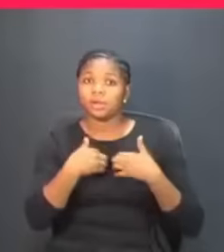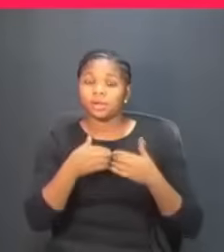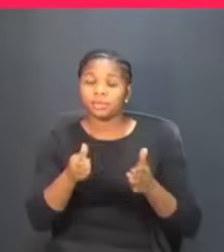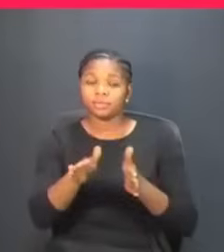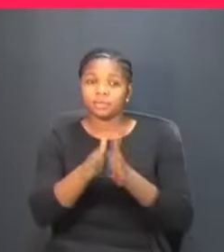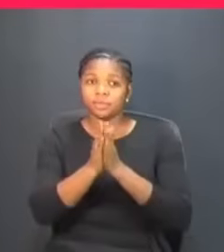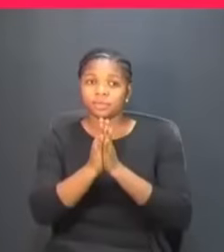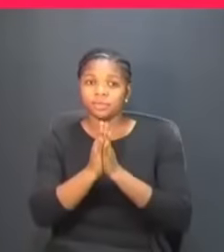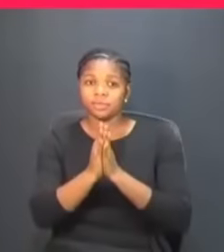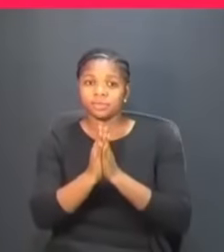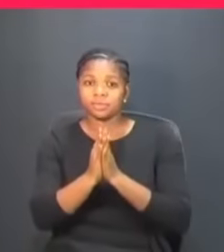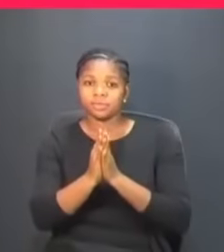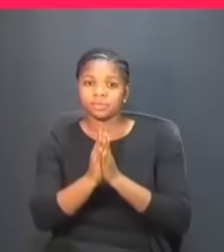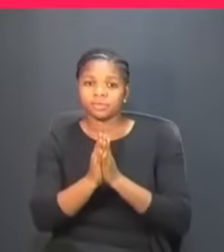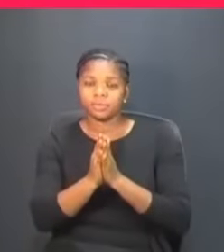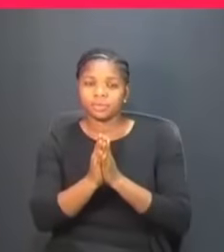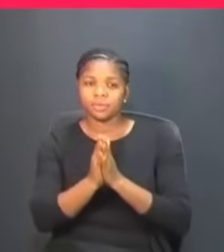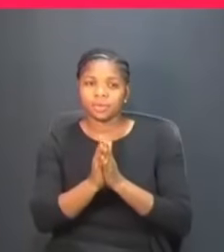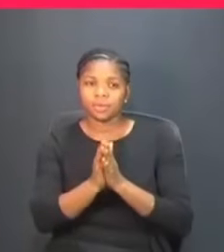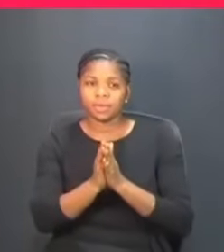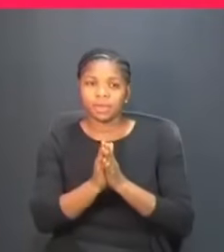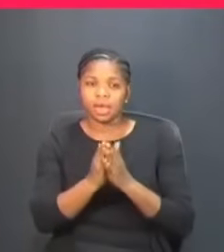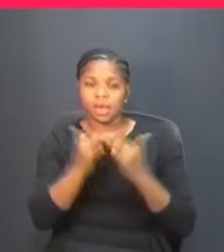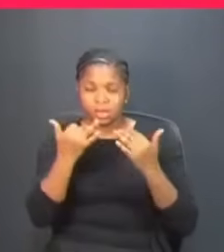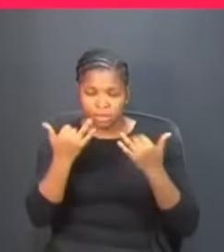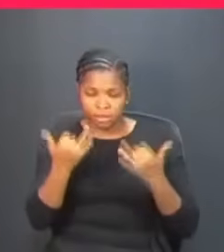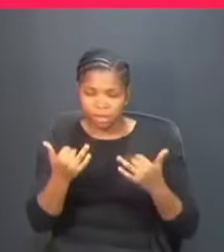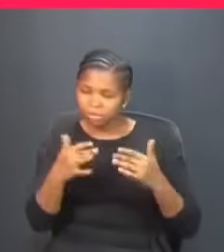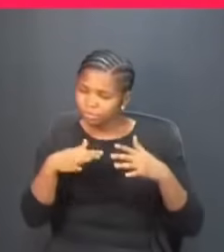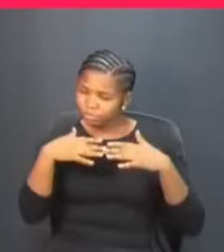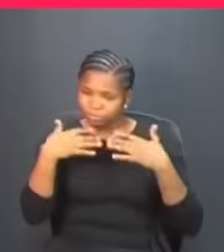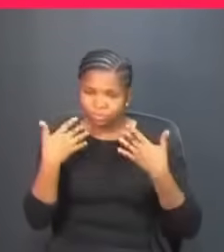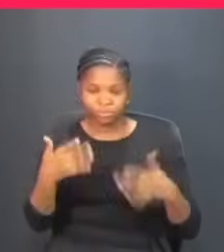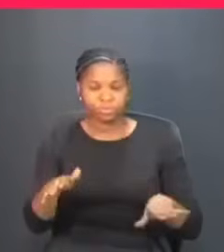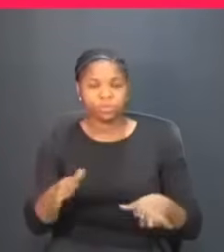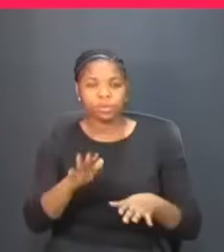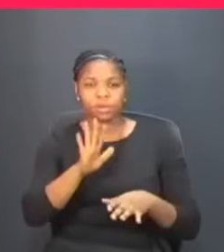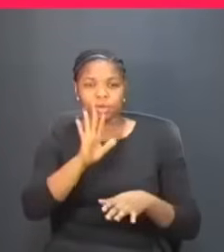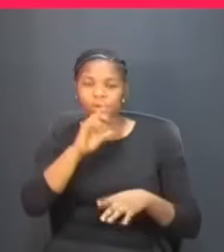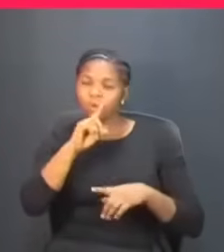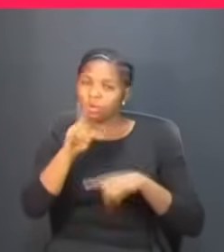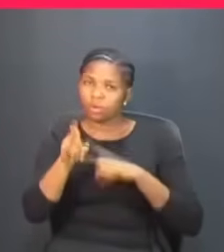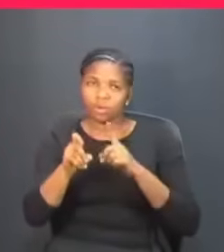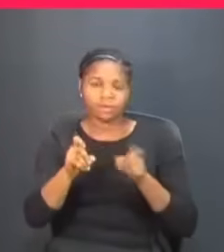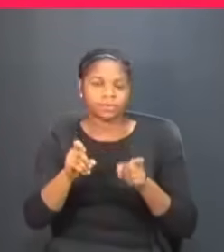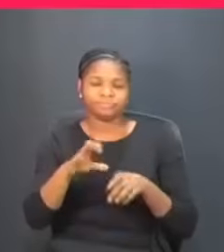Honorable Habib, once you have exceeded your supplementary question, I think...